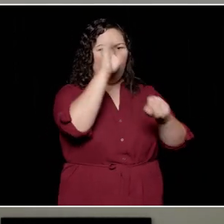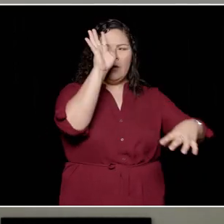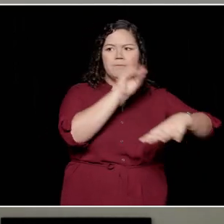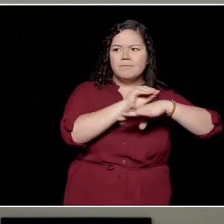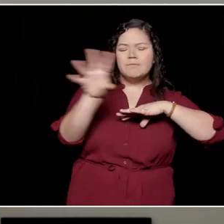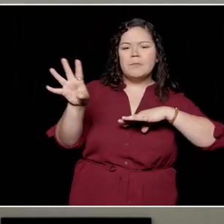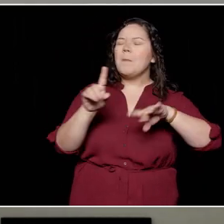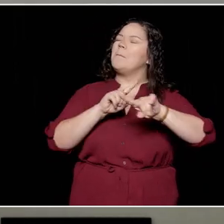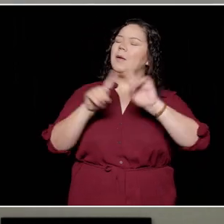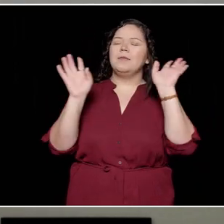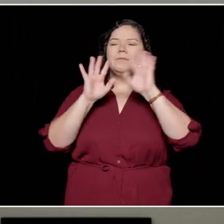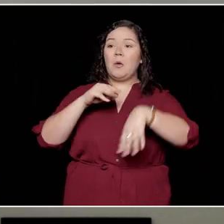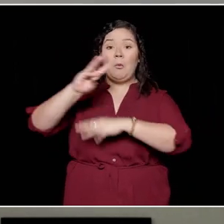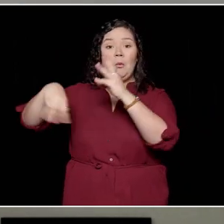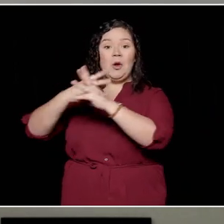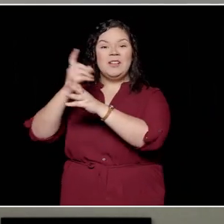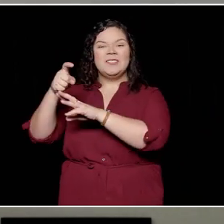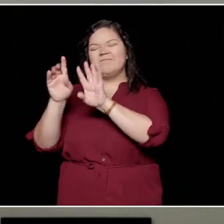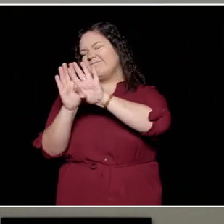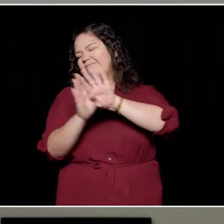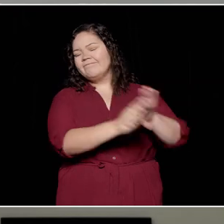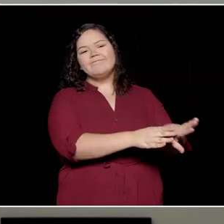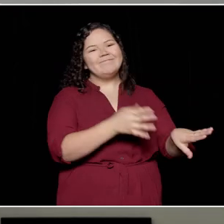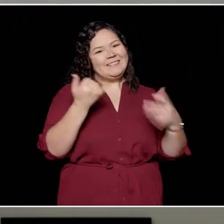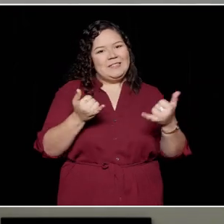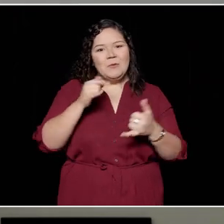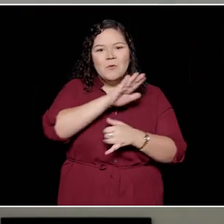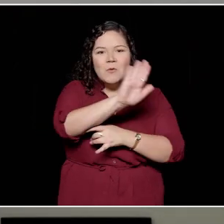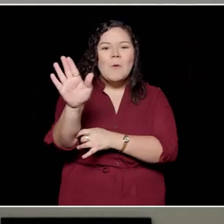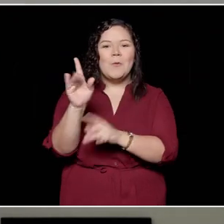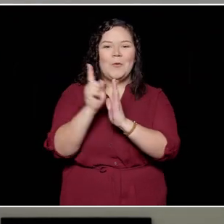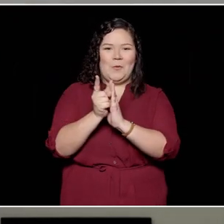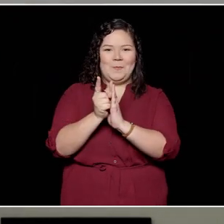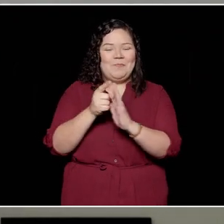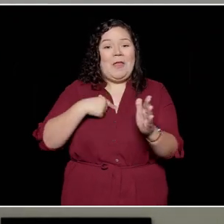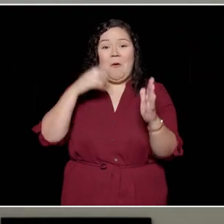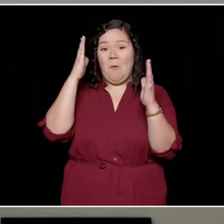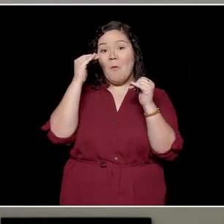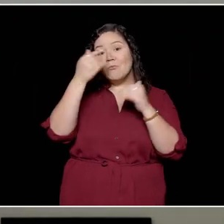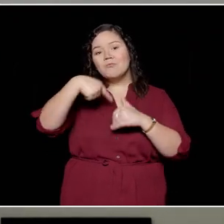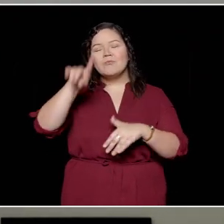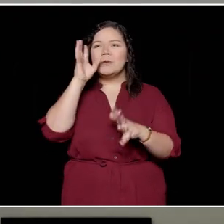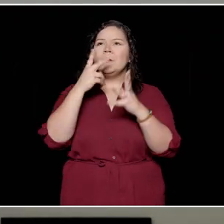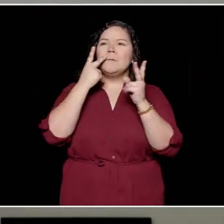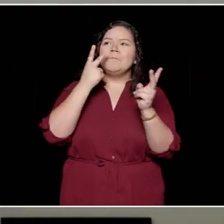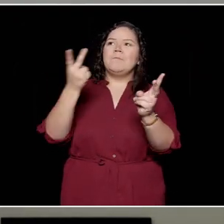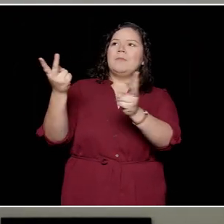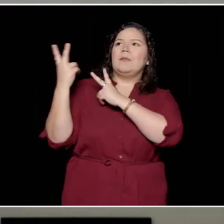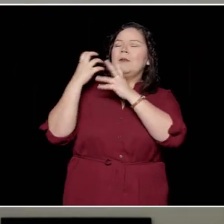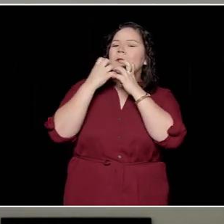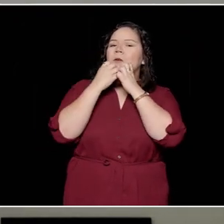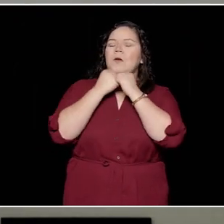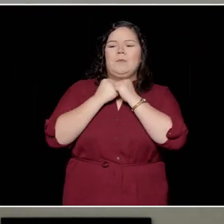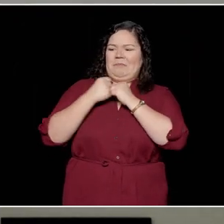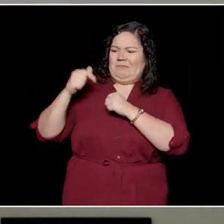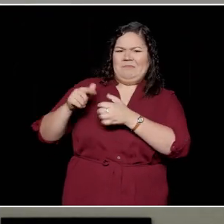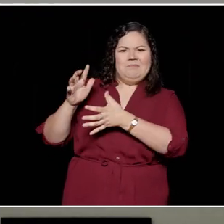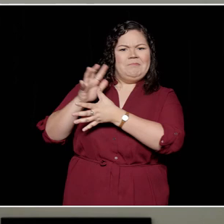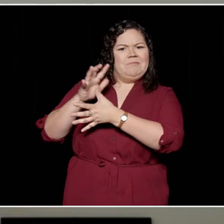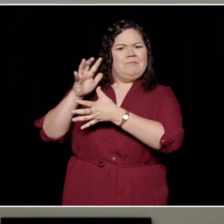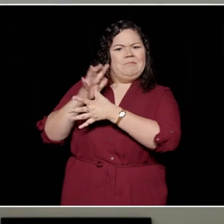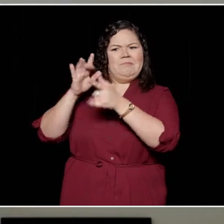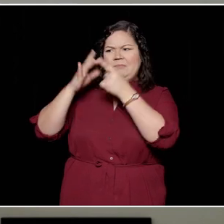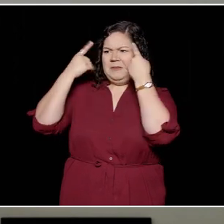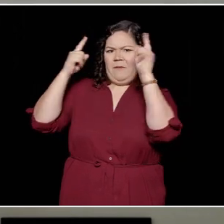the world needs. This is your moment. I hope you will savor perhaps the biggest accomplishment